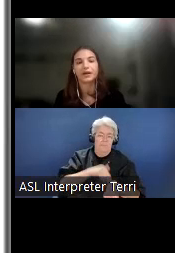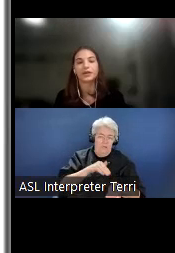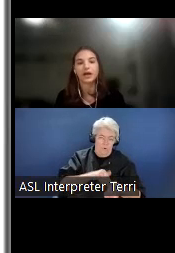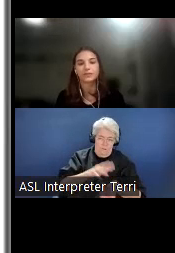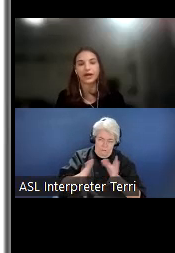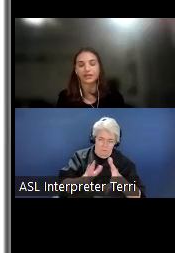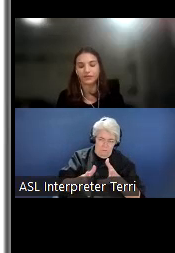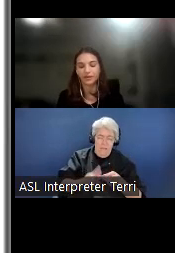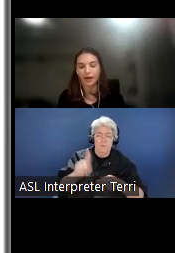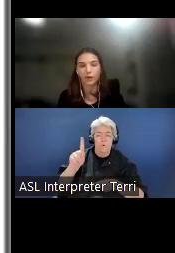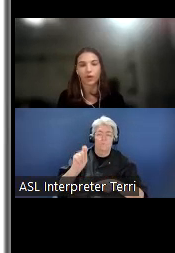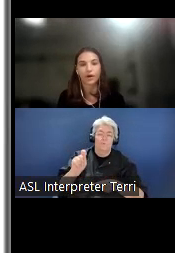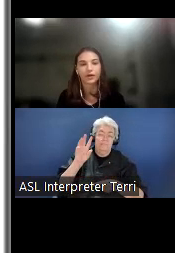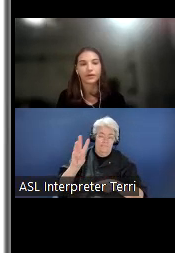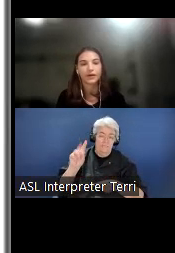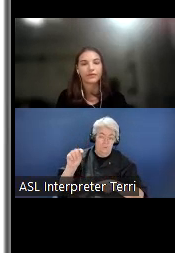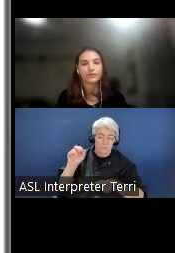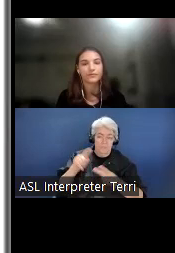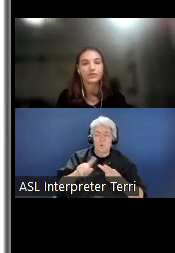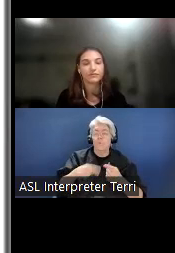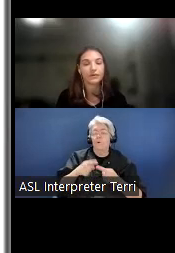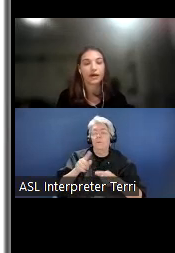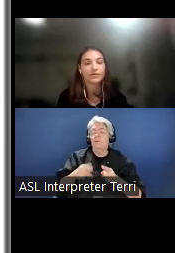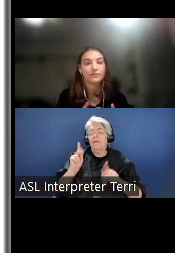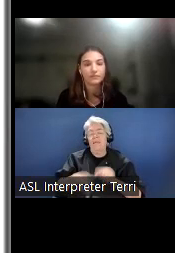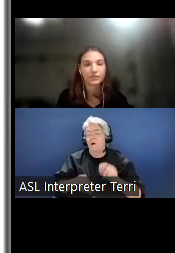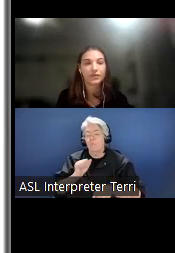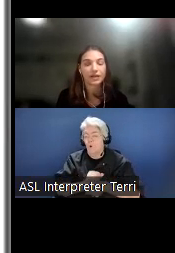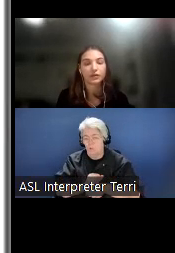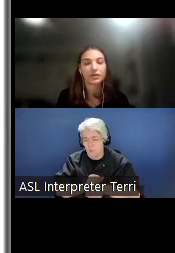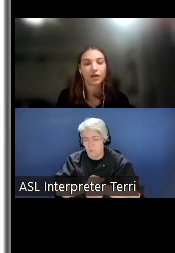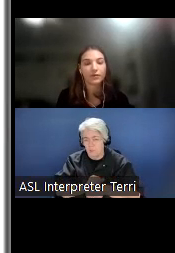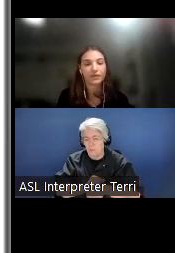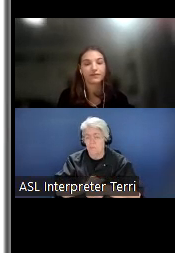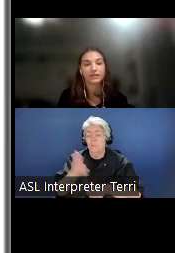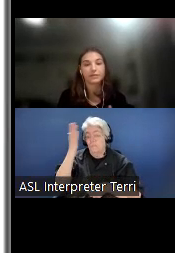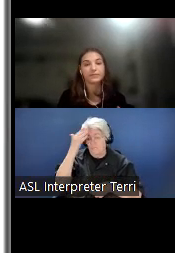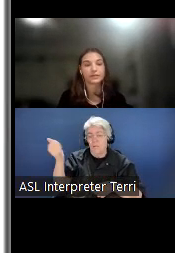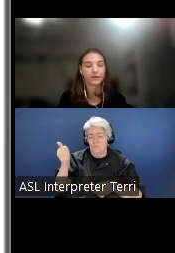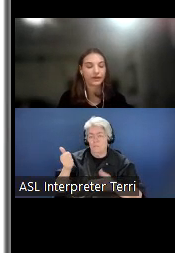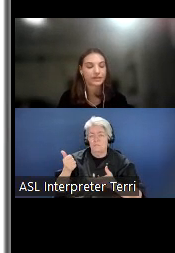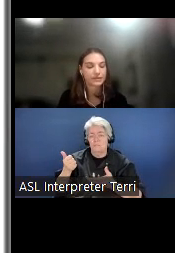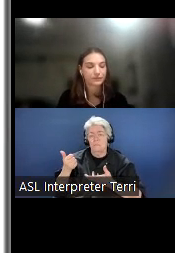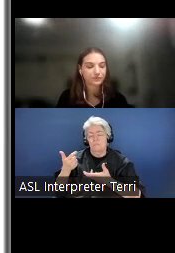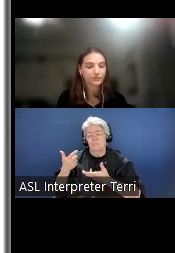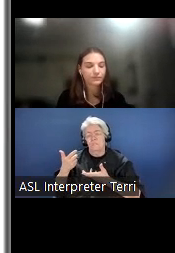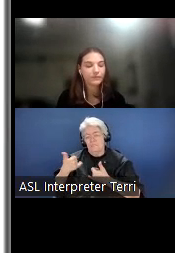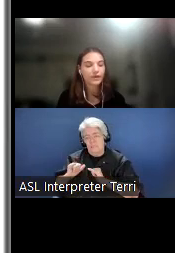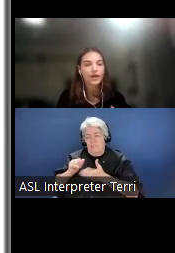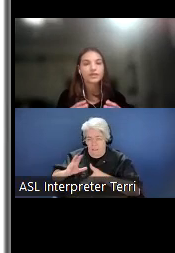1.6 trillion in lost productivity at work due to the sexual assault that victims